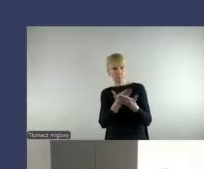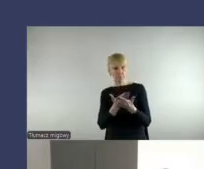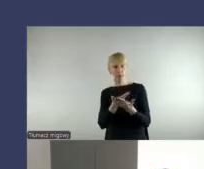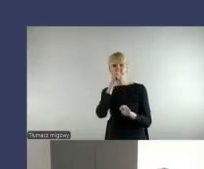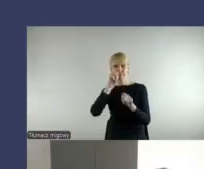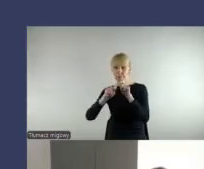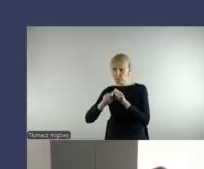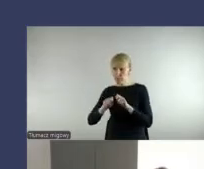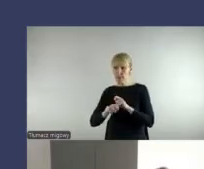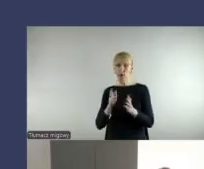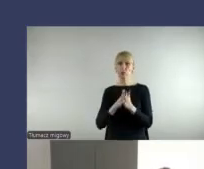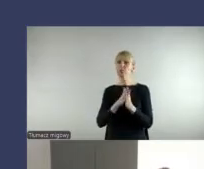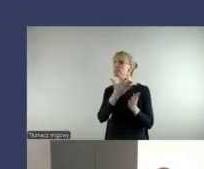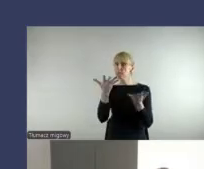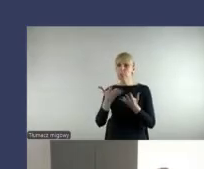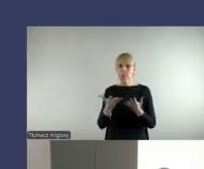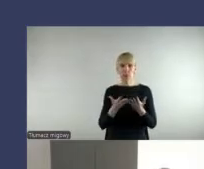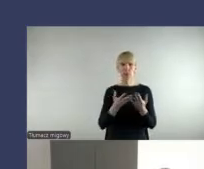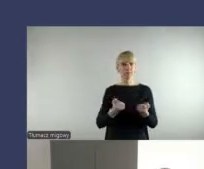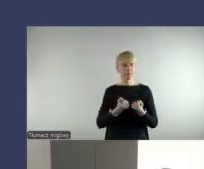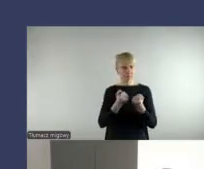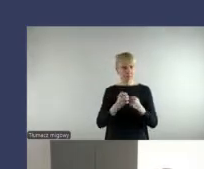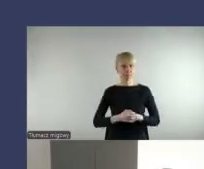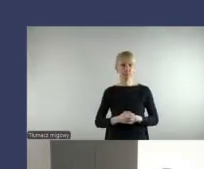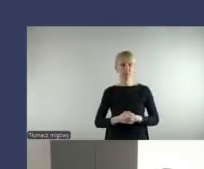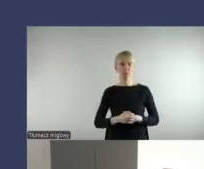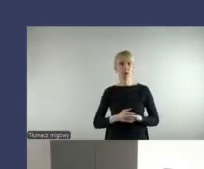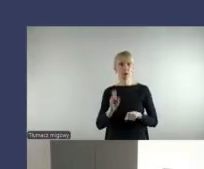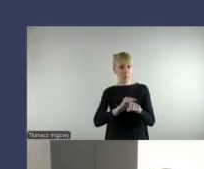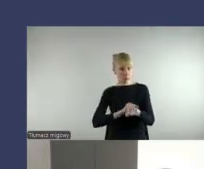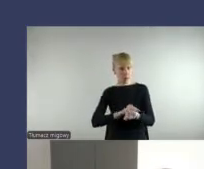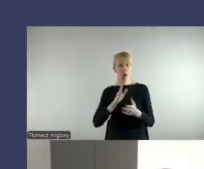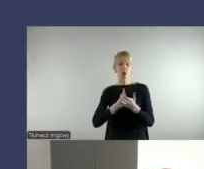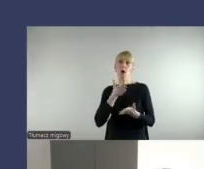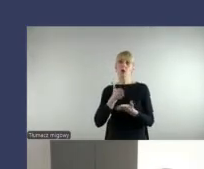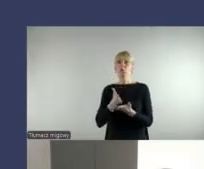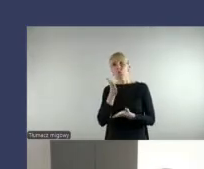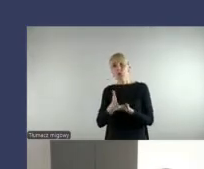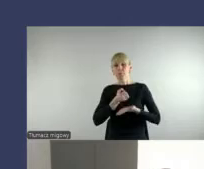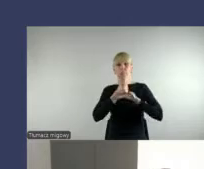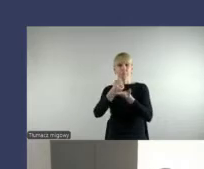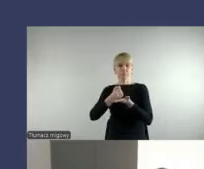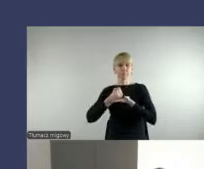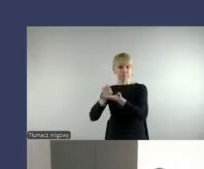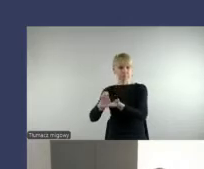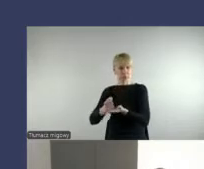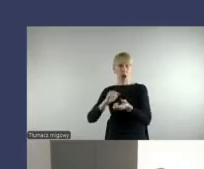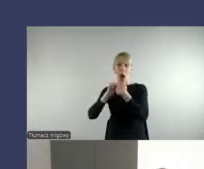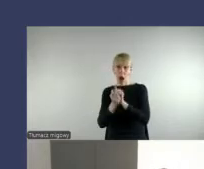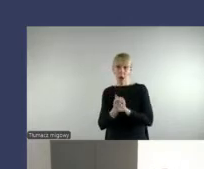them more available. As soon as the application is received, it is checked where these resources physically are, and they're